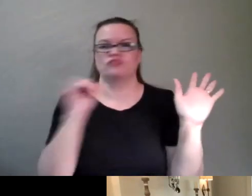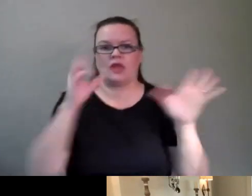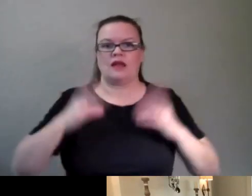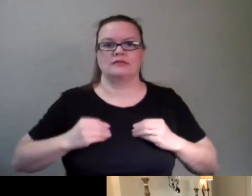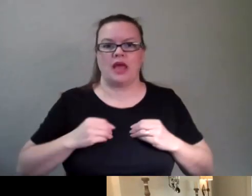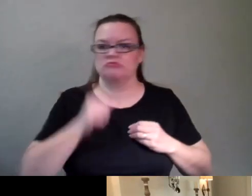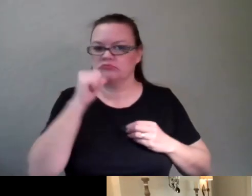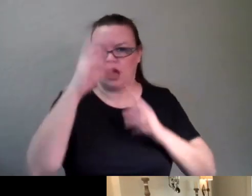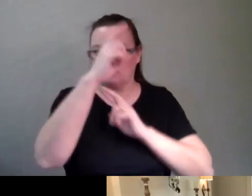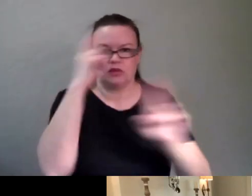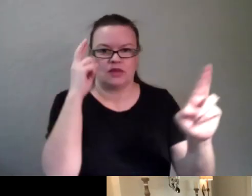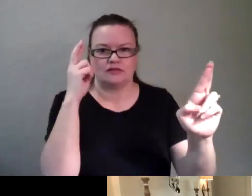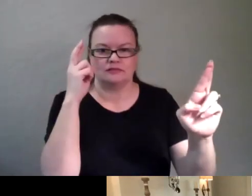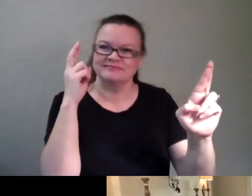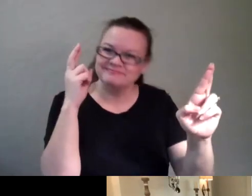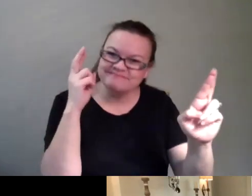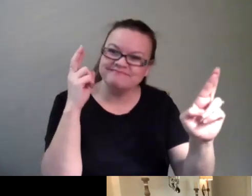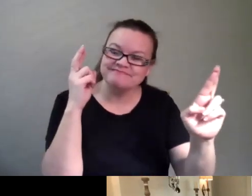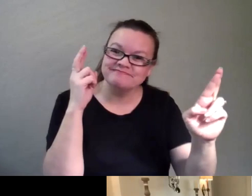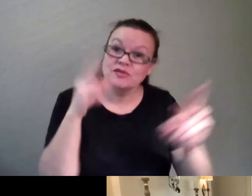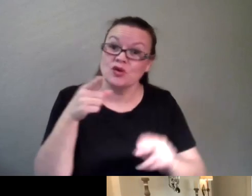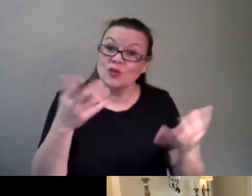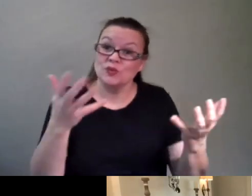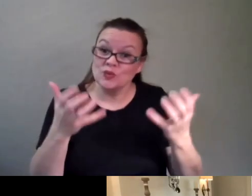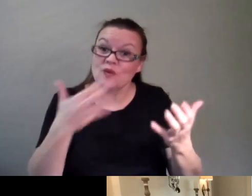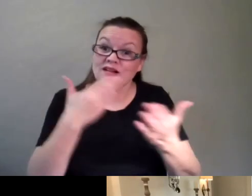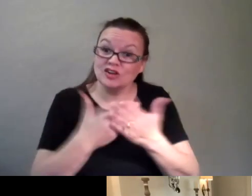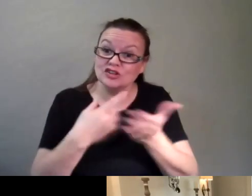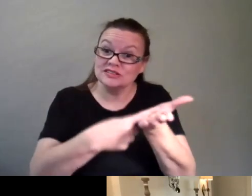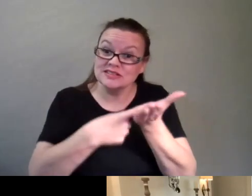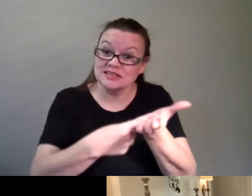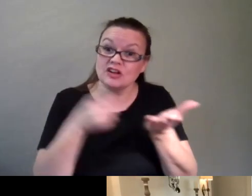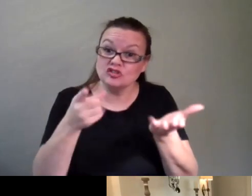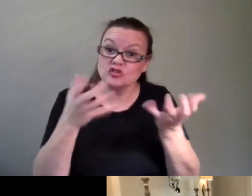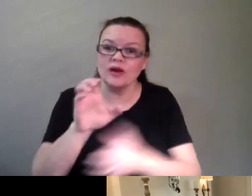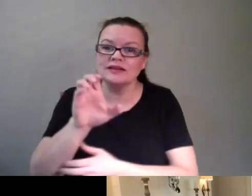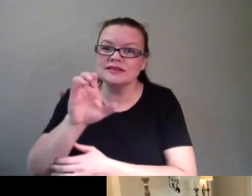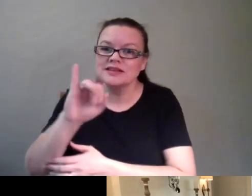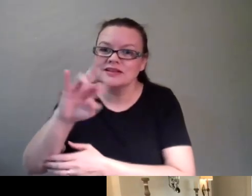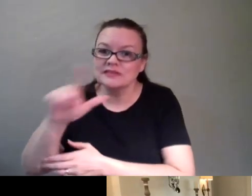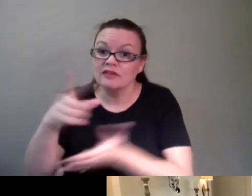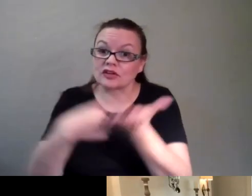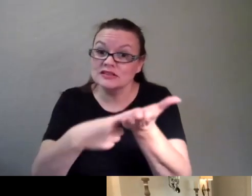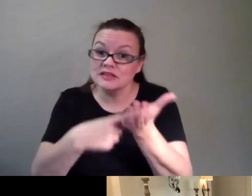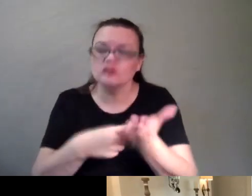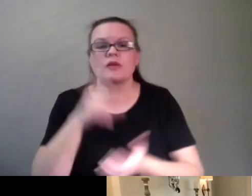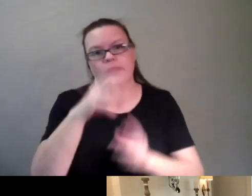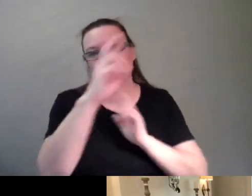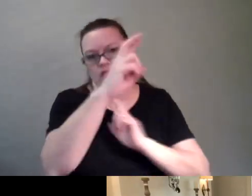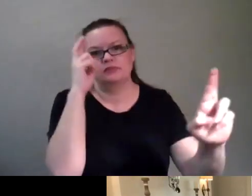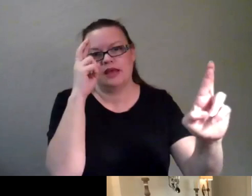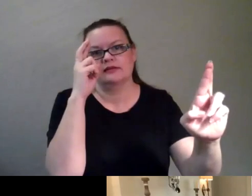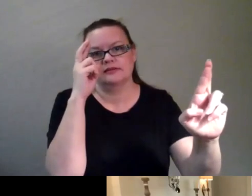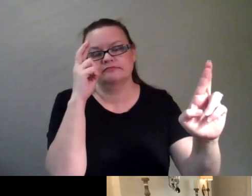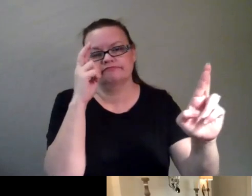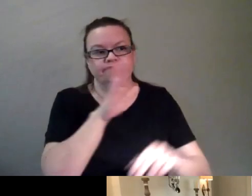to have a civil discussion kind of moving forward. I want to mention one last thing that we are not addressing in the book, but